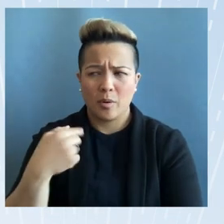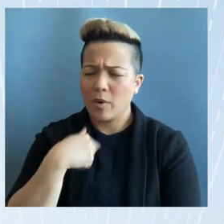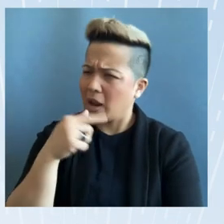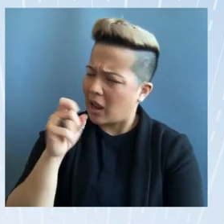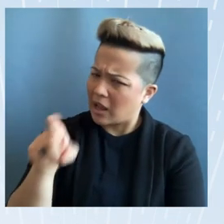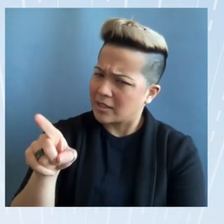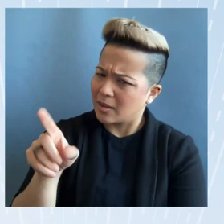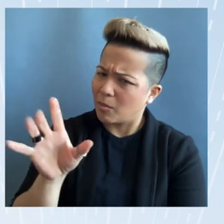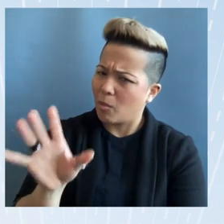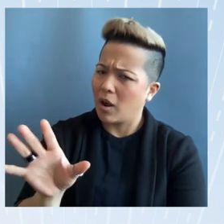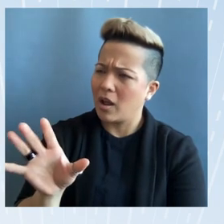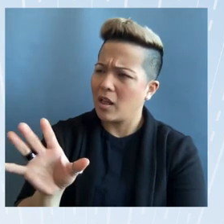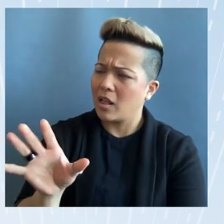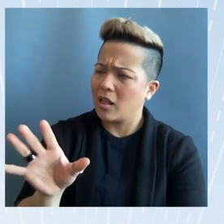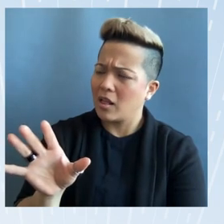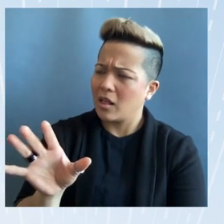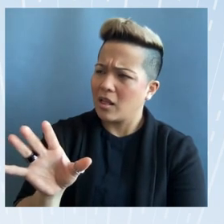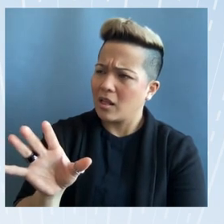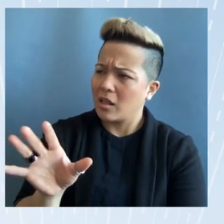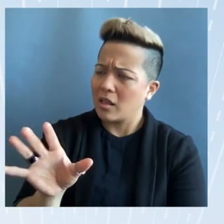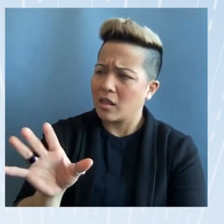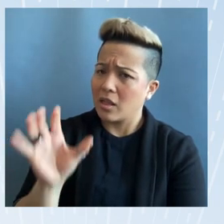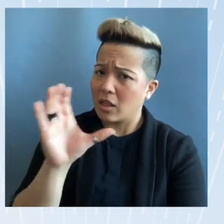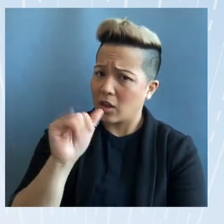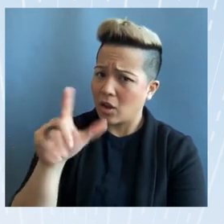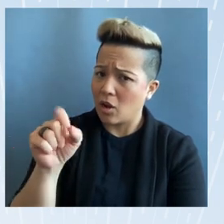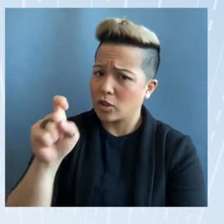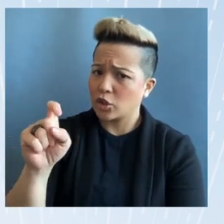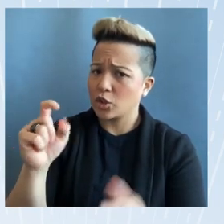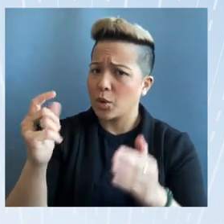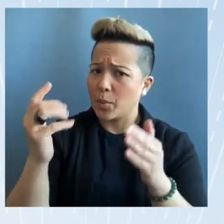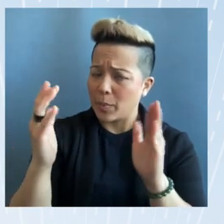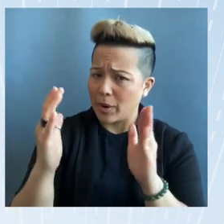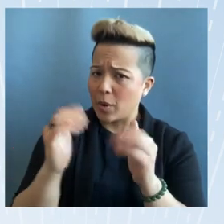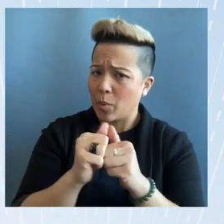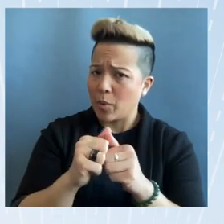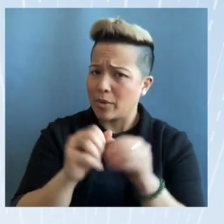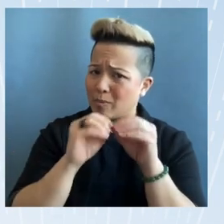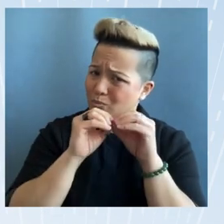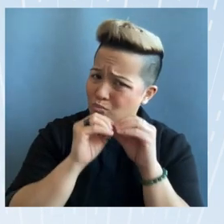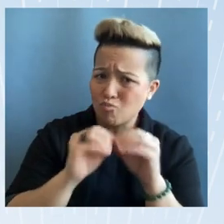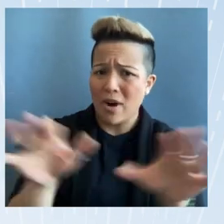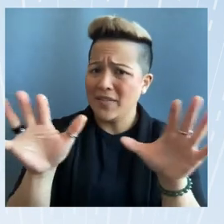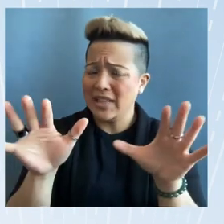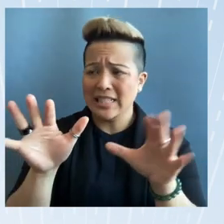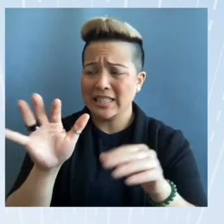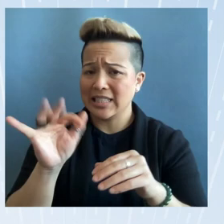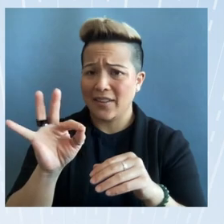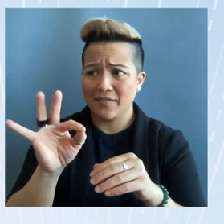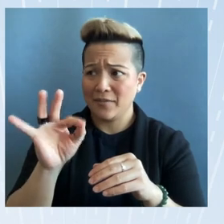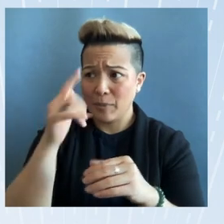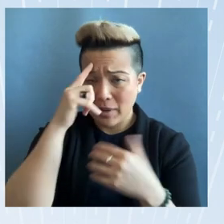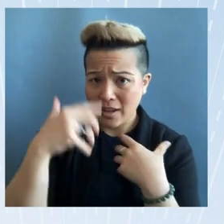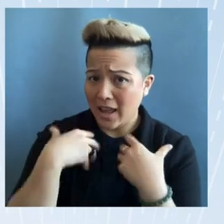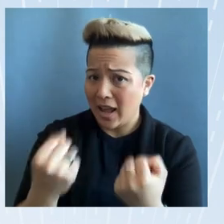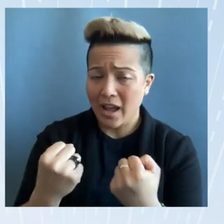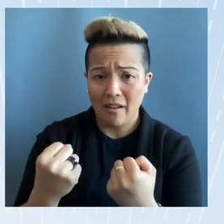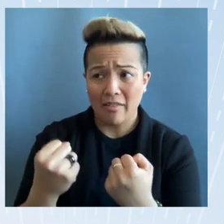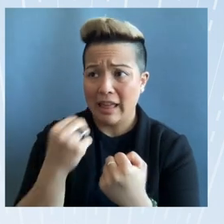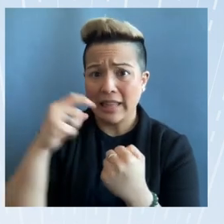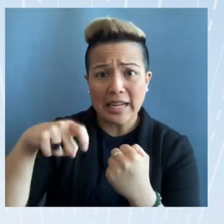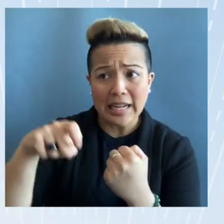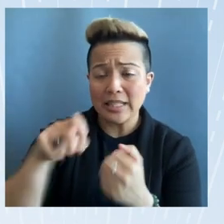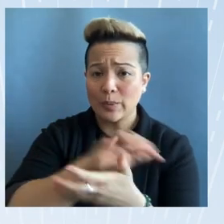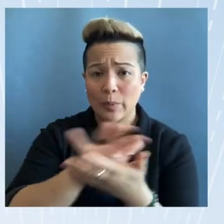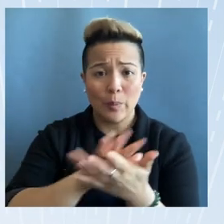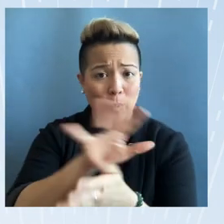well, you know, the calls should mirror what the prevalence is in terms of the mental health and the needs within the